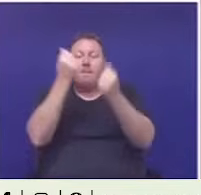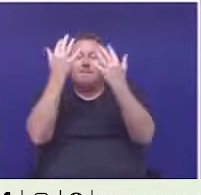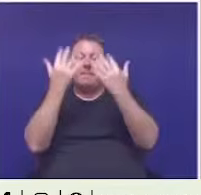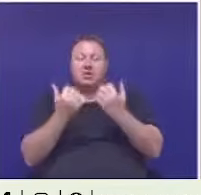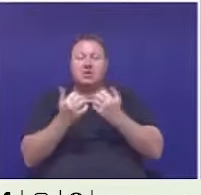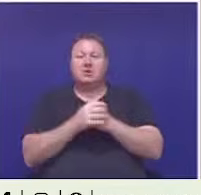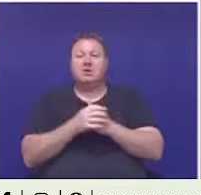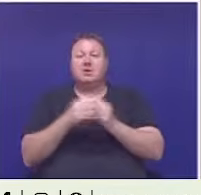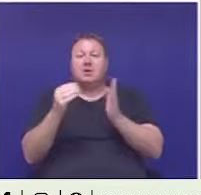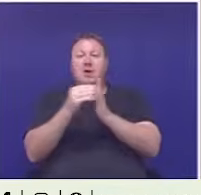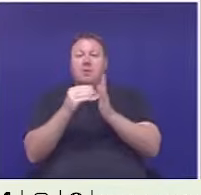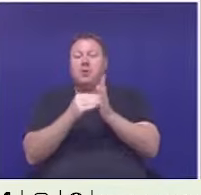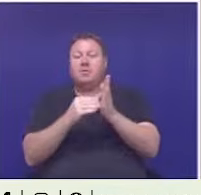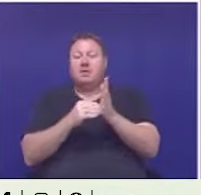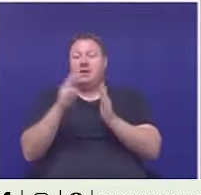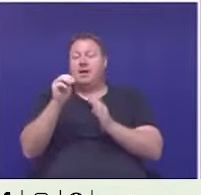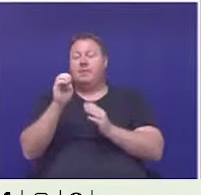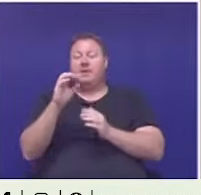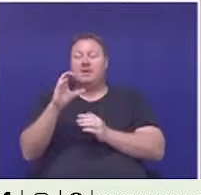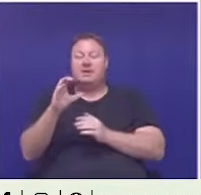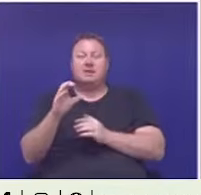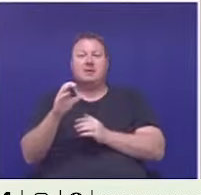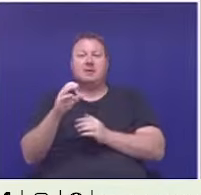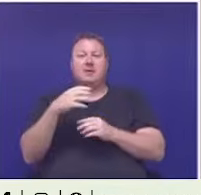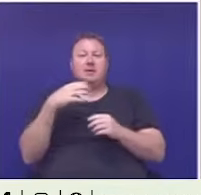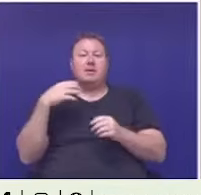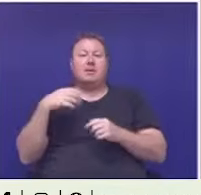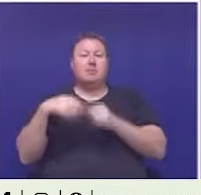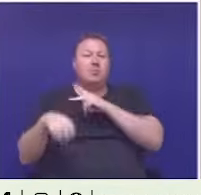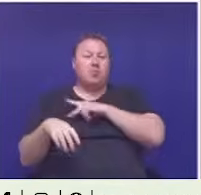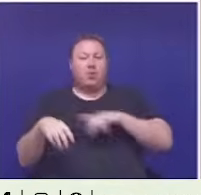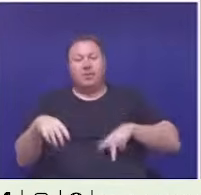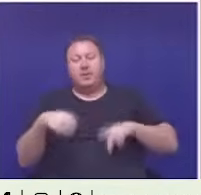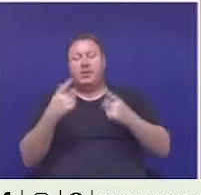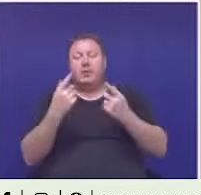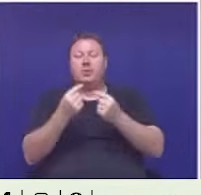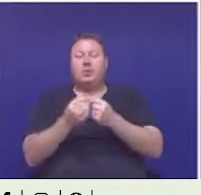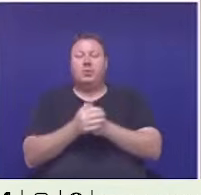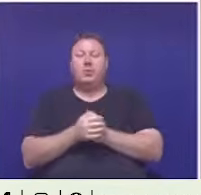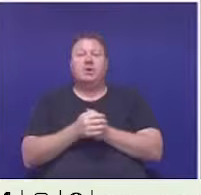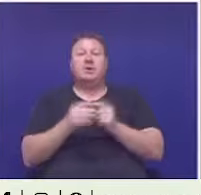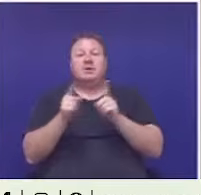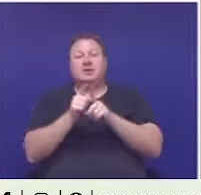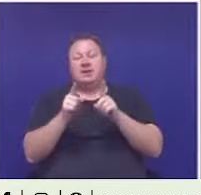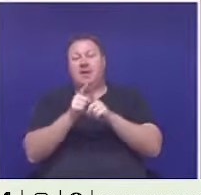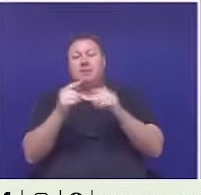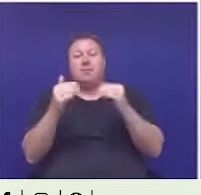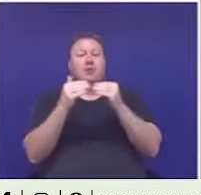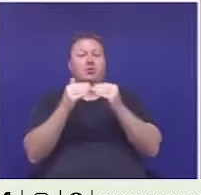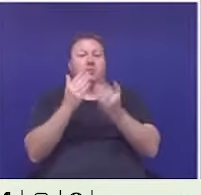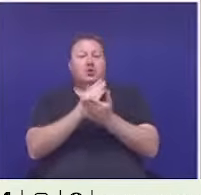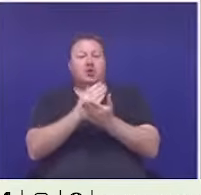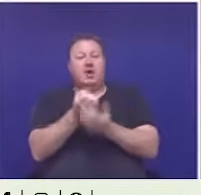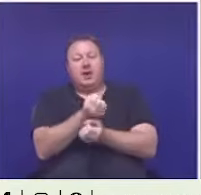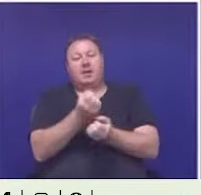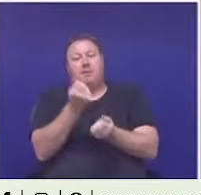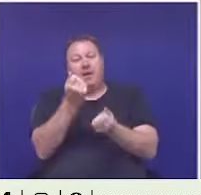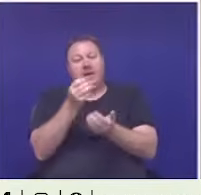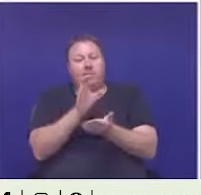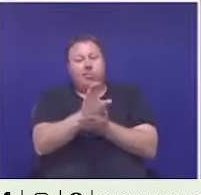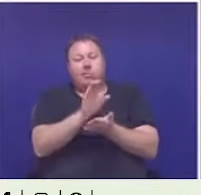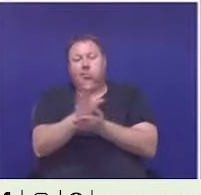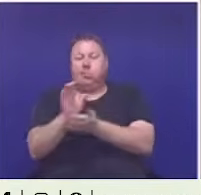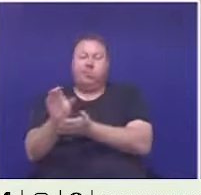MECs are done by premiers, the equitable share to education is done by premiers to the MECs. What we hold